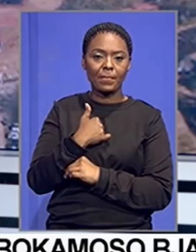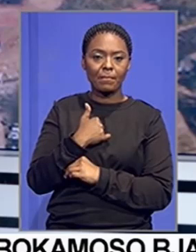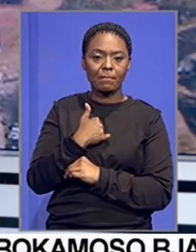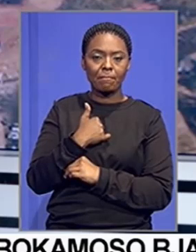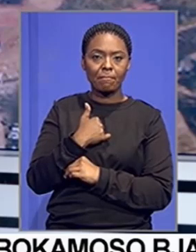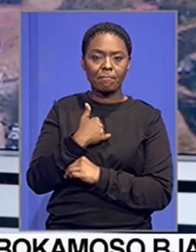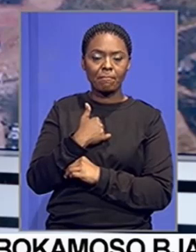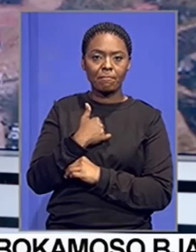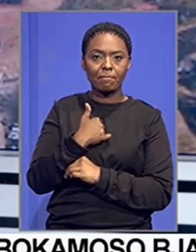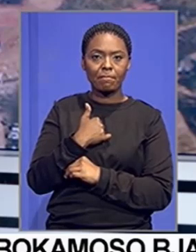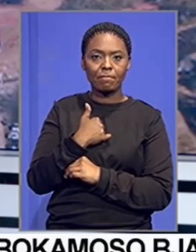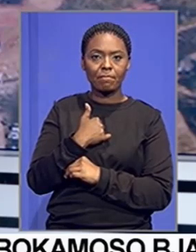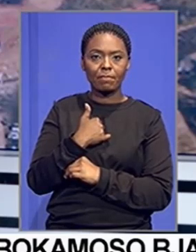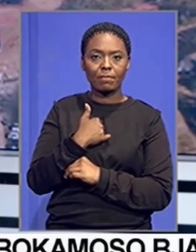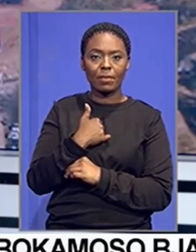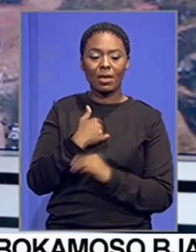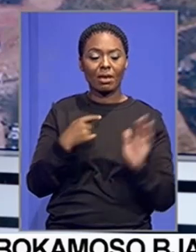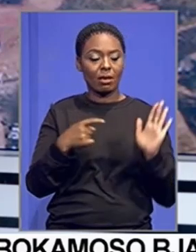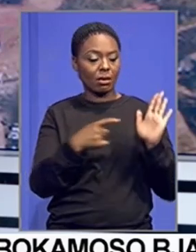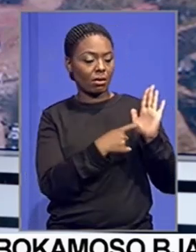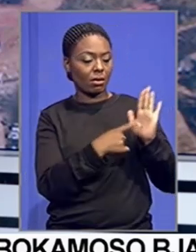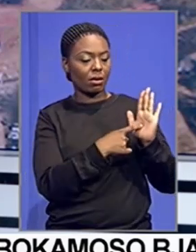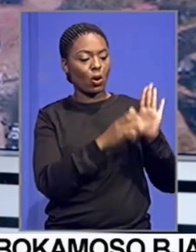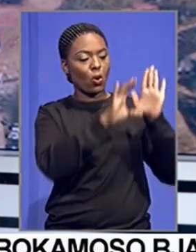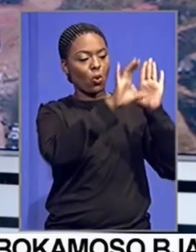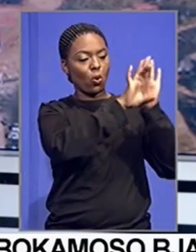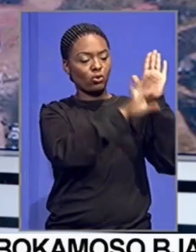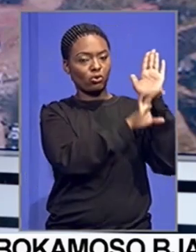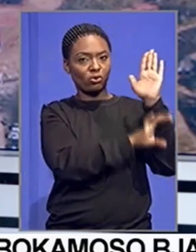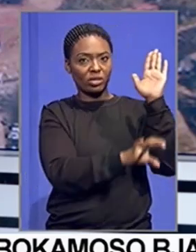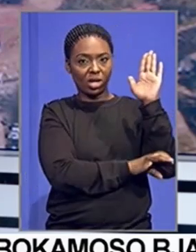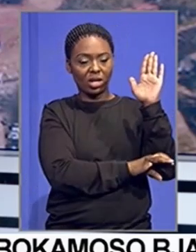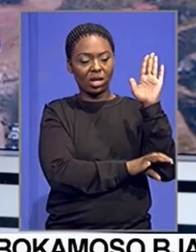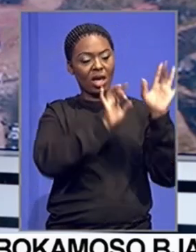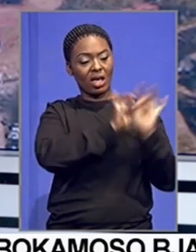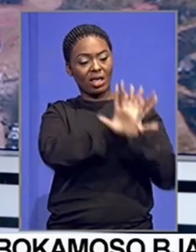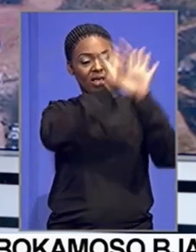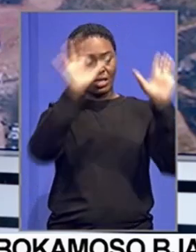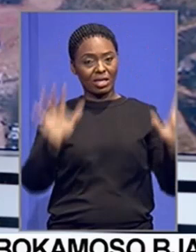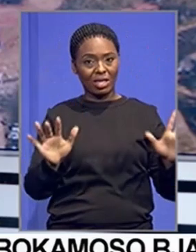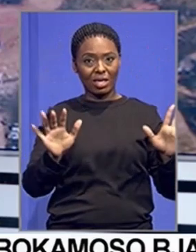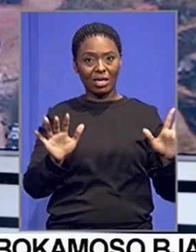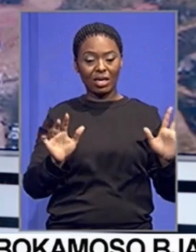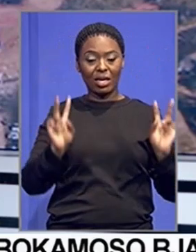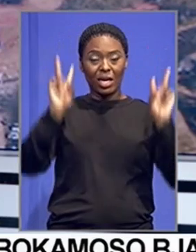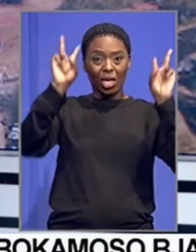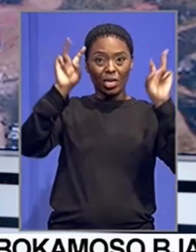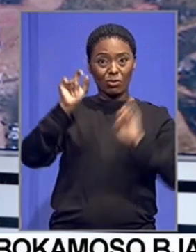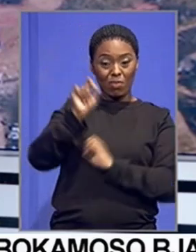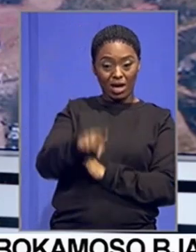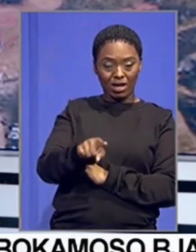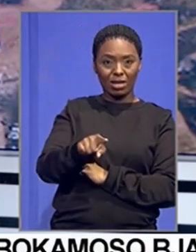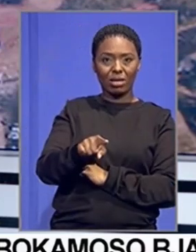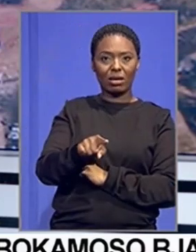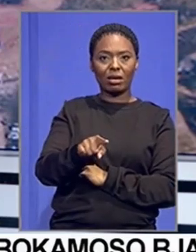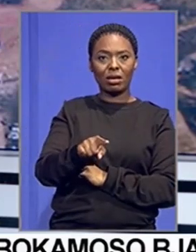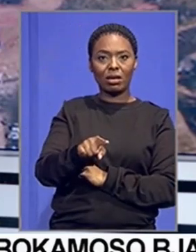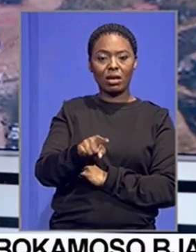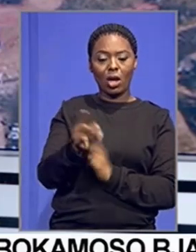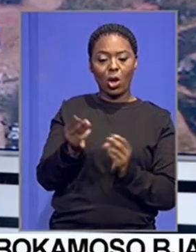the Constitution was very clear on this matter, the